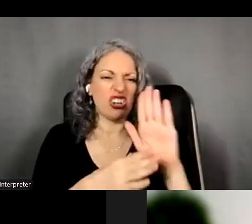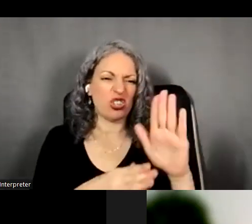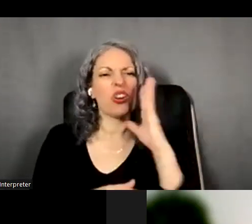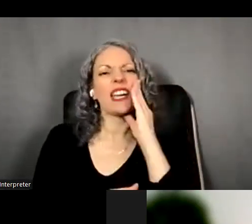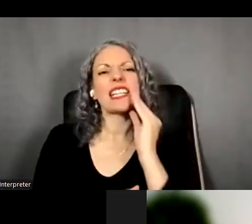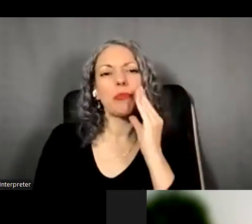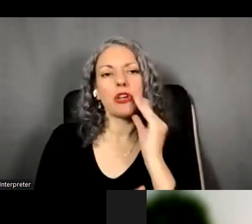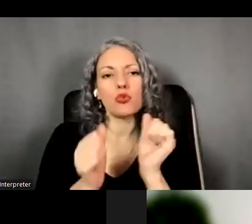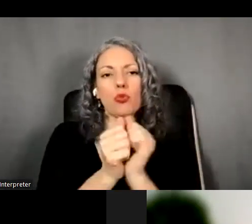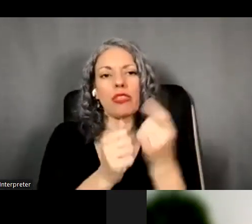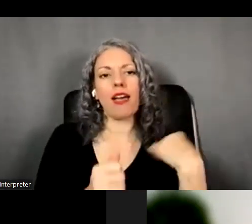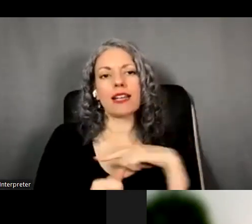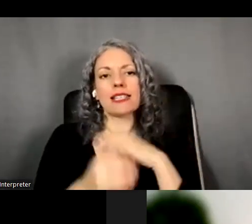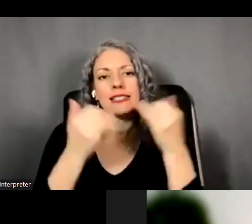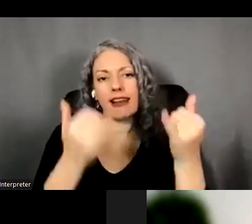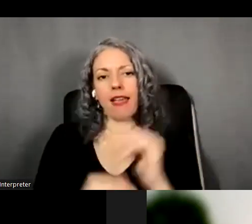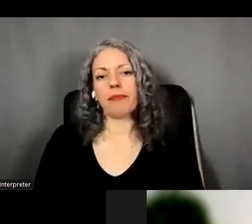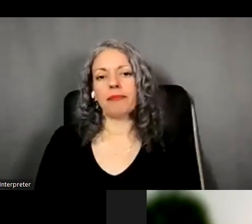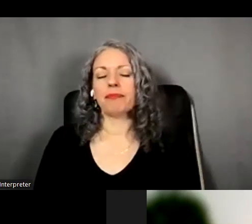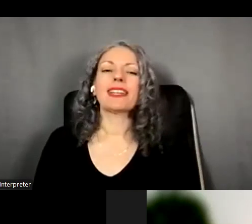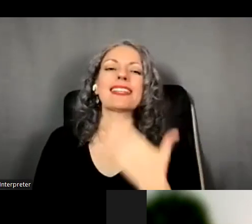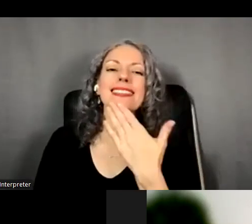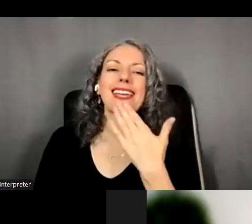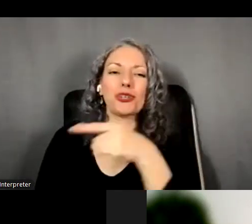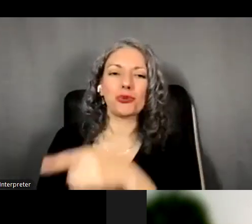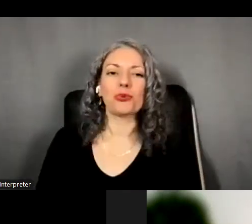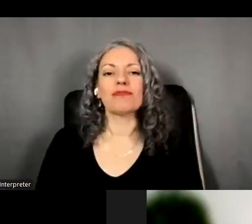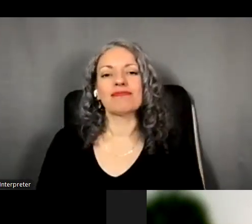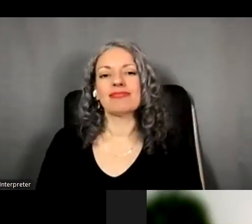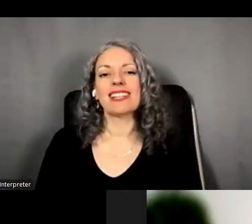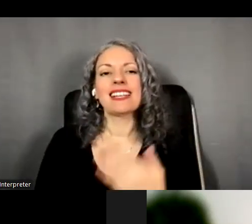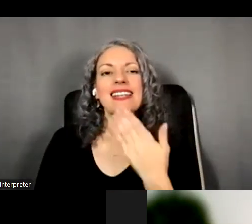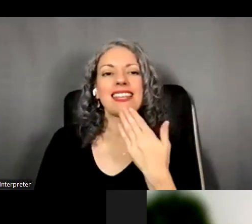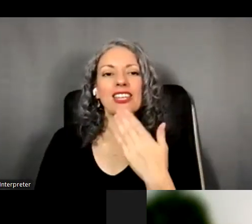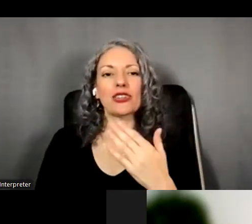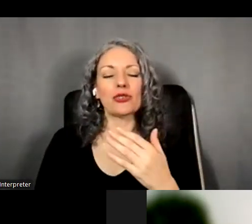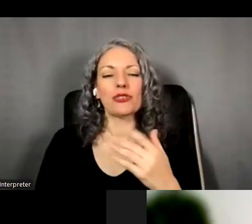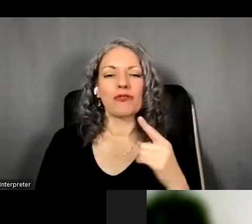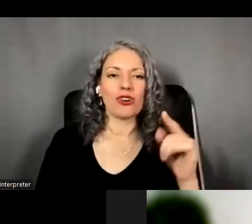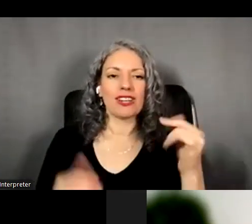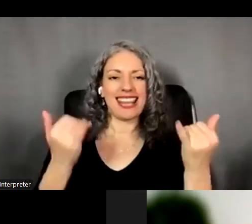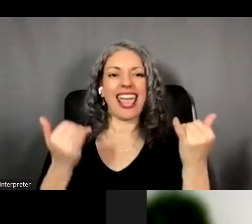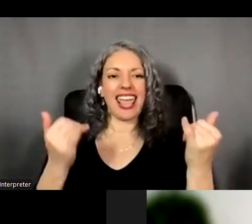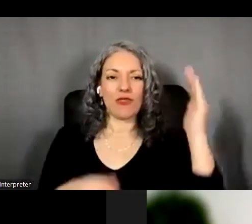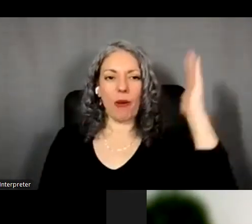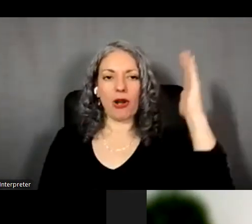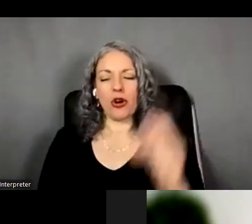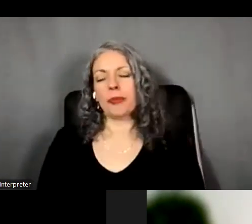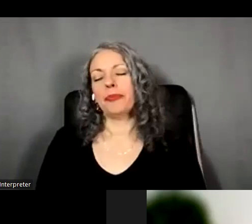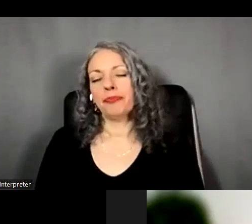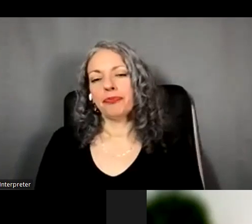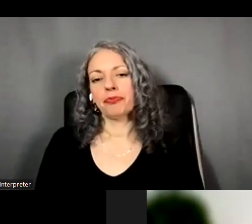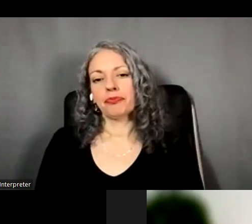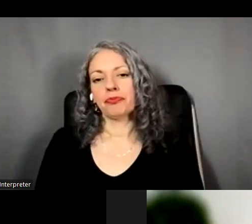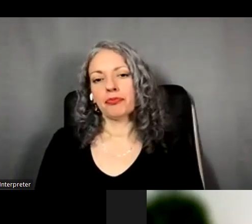funding with us. Thank you, Sarah. I appreciate it. And thanks to the state partners for pulling this together. Institute on Aging